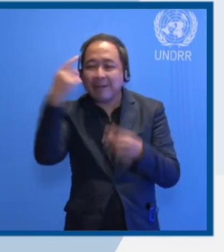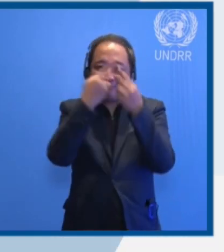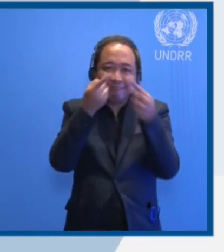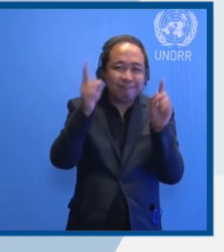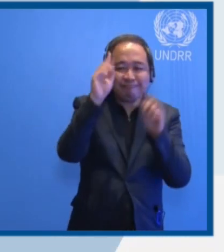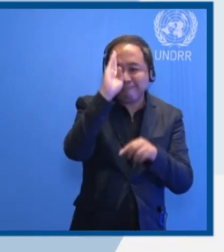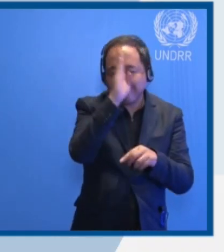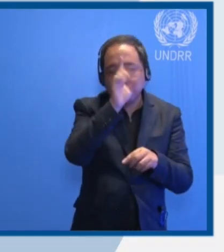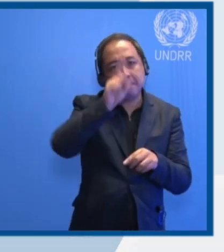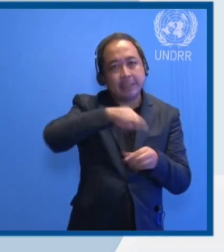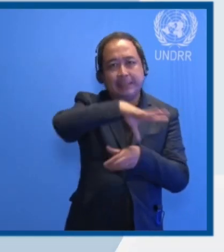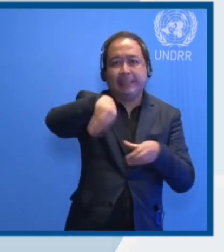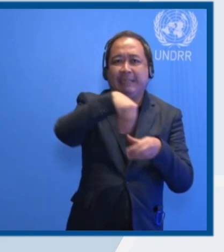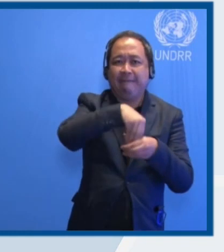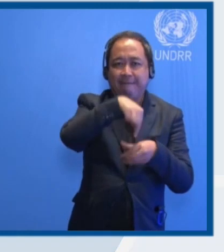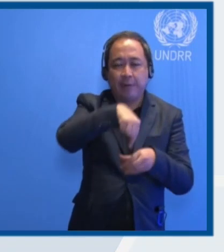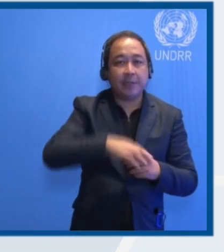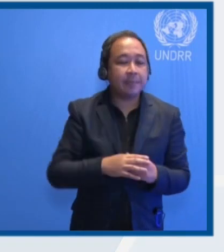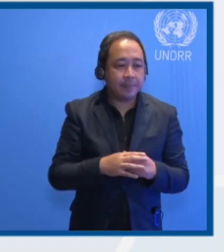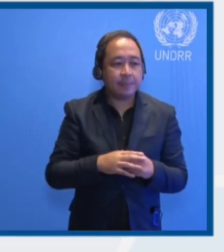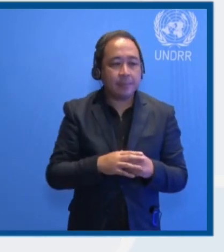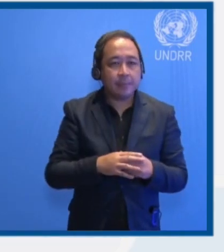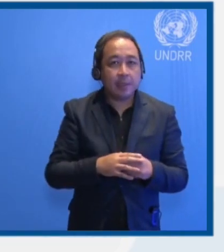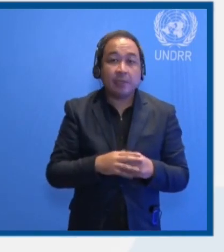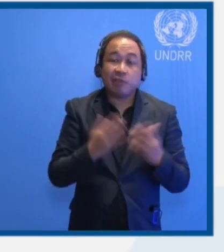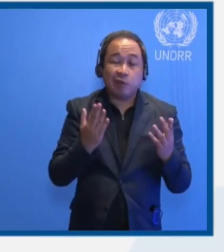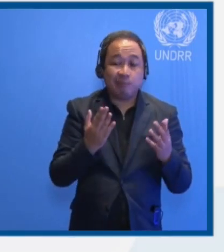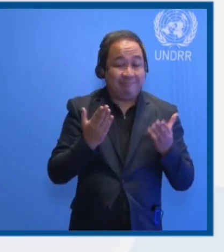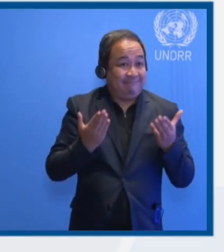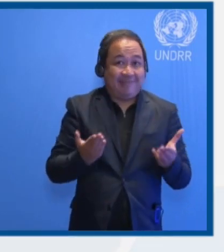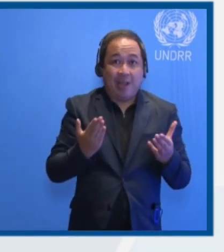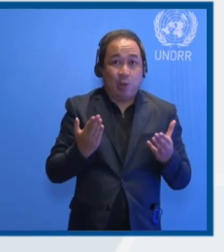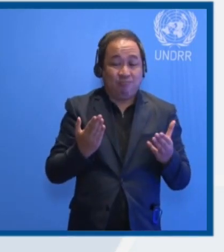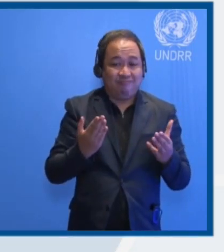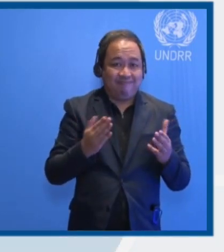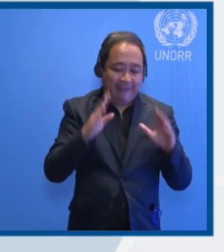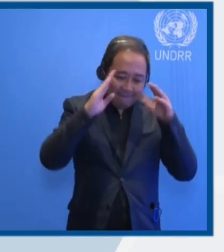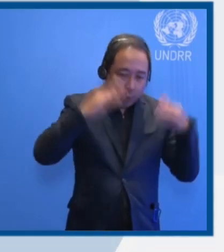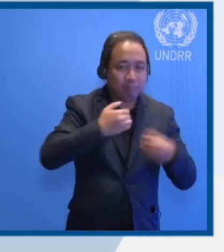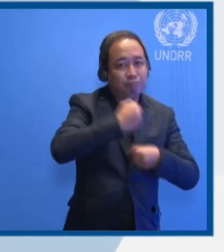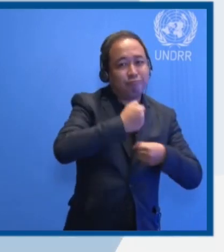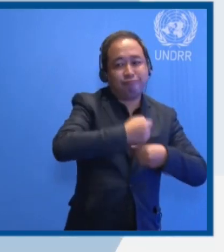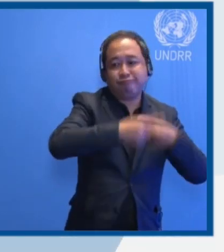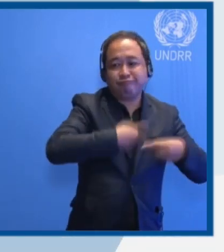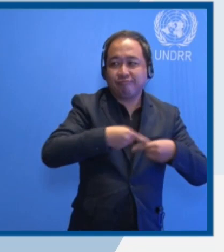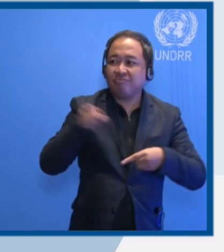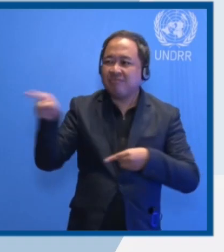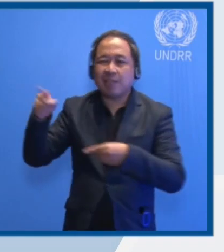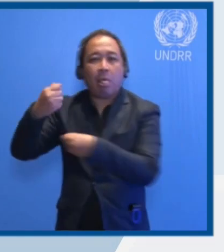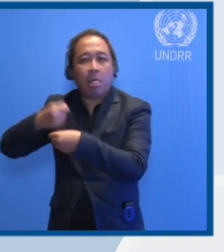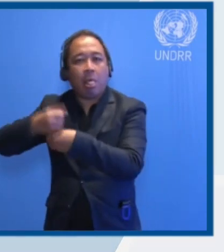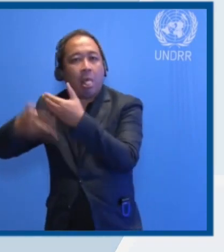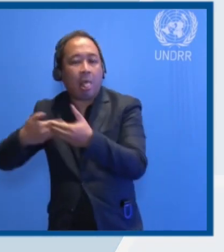have also seen is that we are not talking to each other. We are doing our things in isolation. There